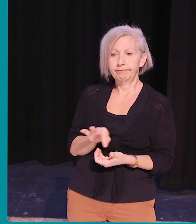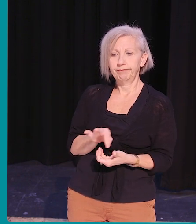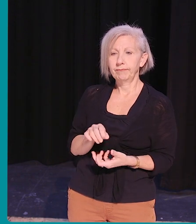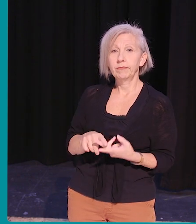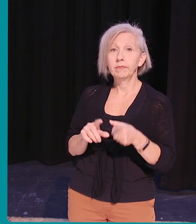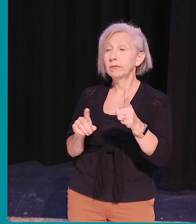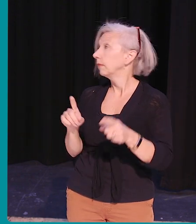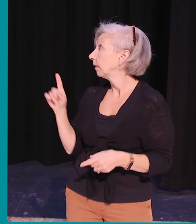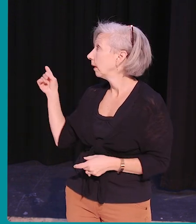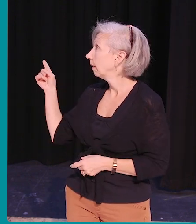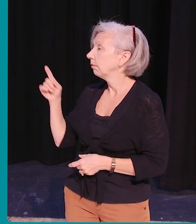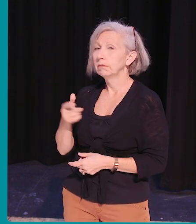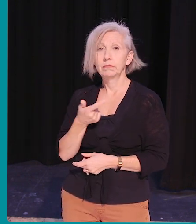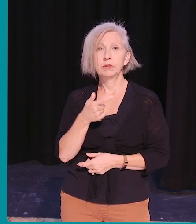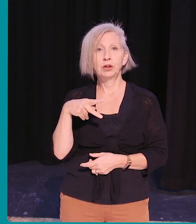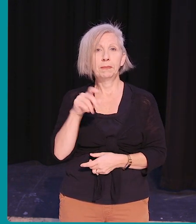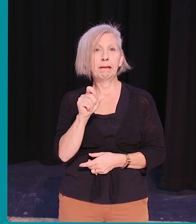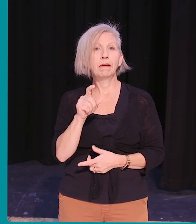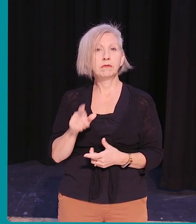GPS and no driver in sight.